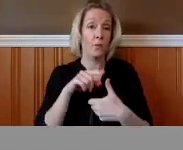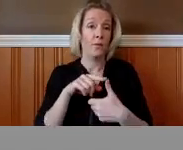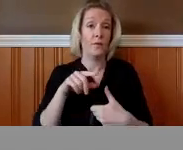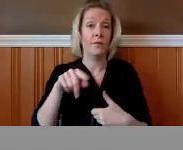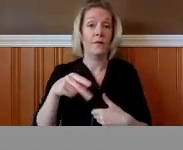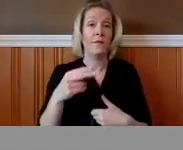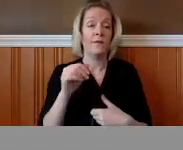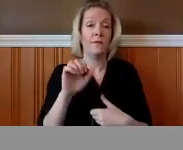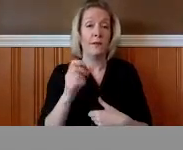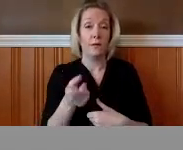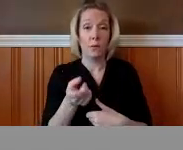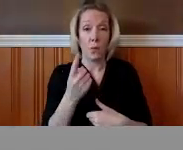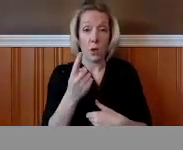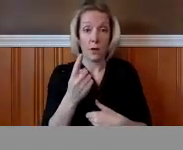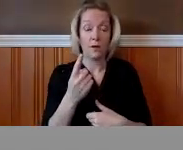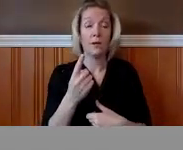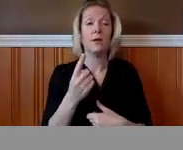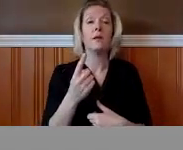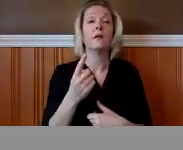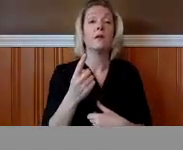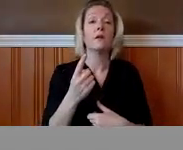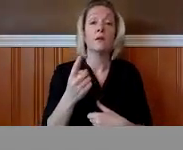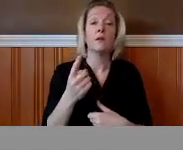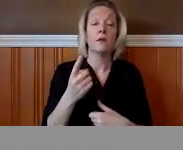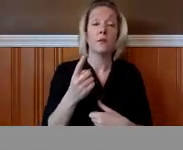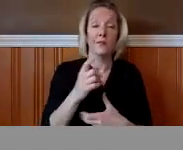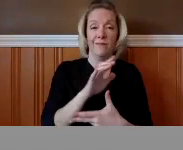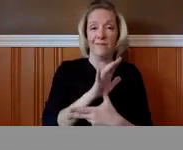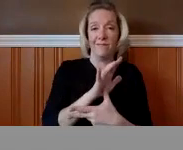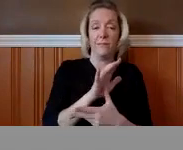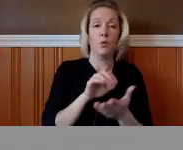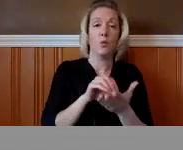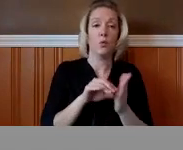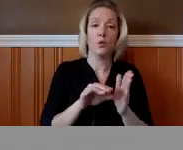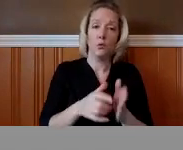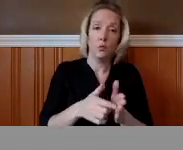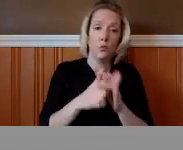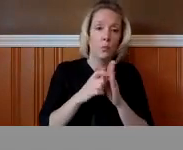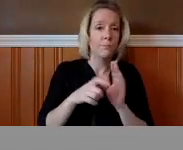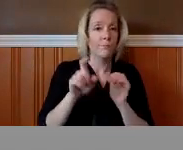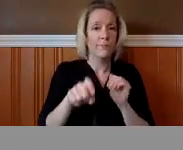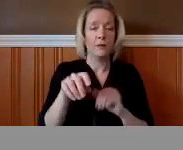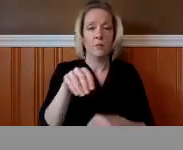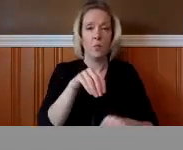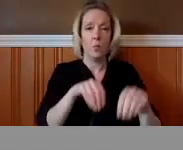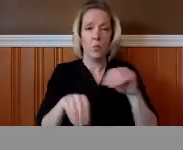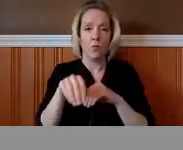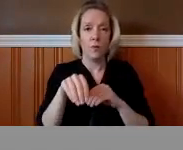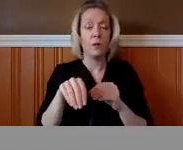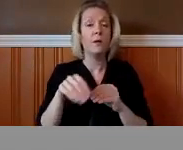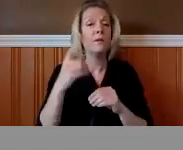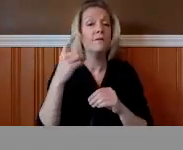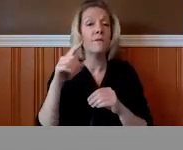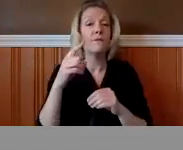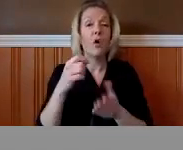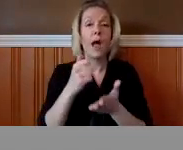movement there. Objects, our students in phase 1 need movement to gain and maintain their